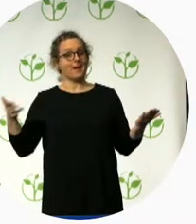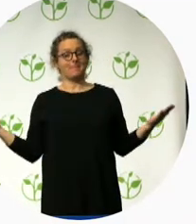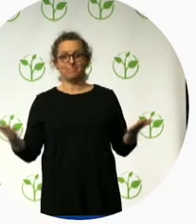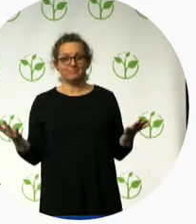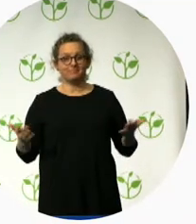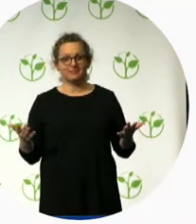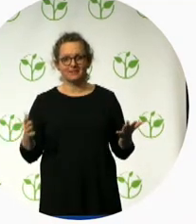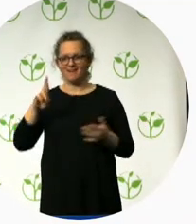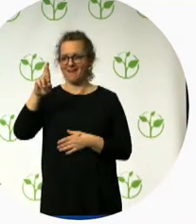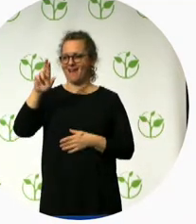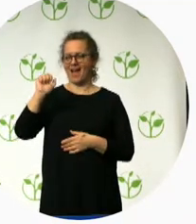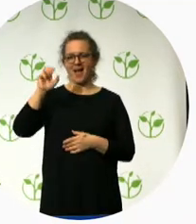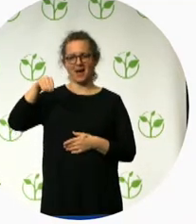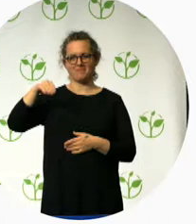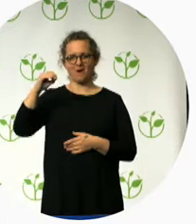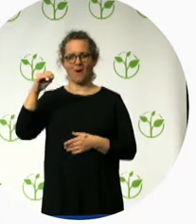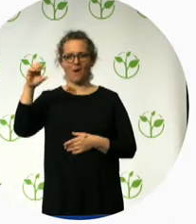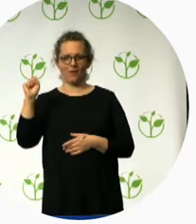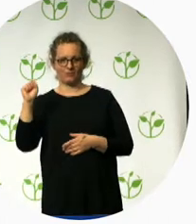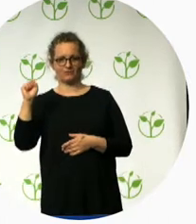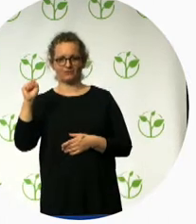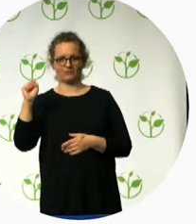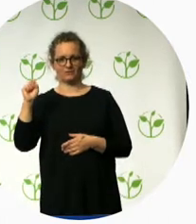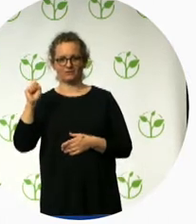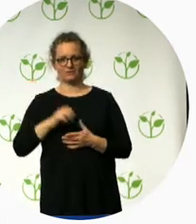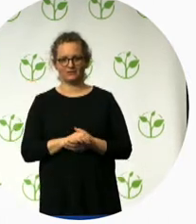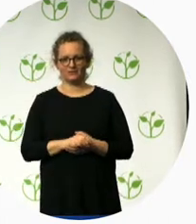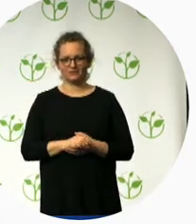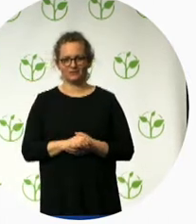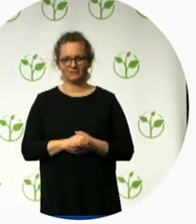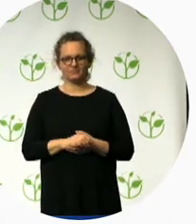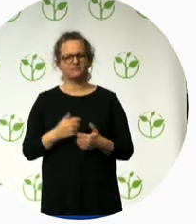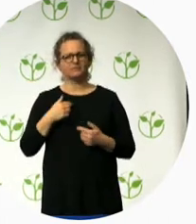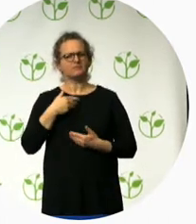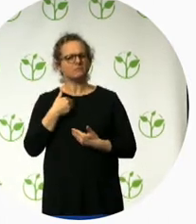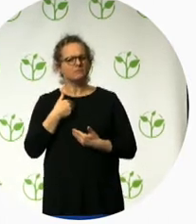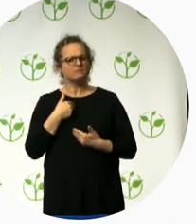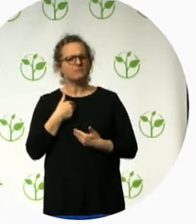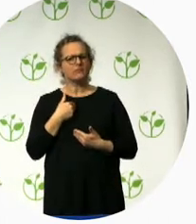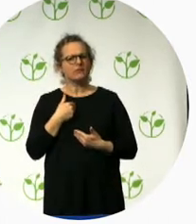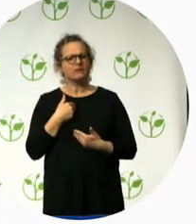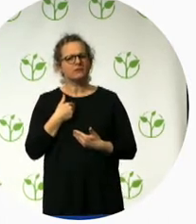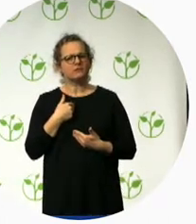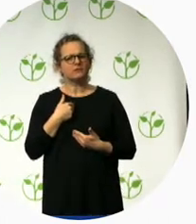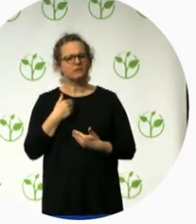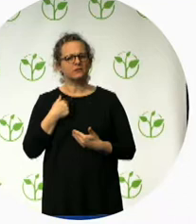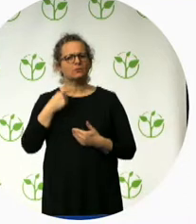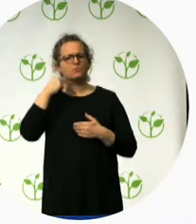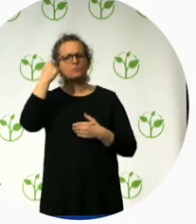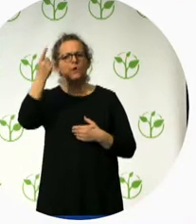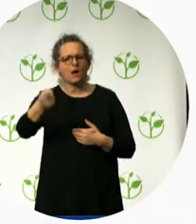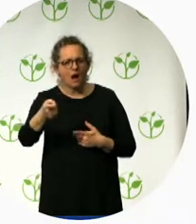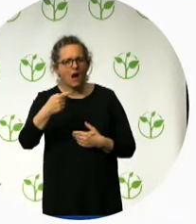and we will have the pleasure of hearing from Laureate Yetnebush tomorrow. Co-founder and